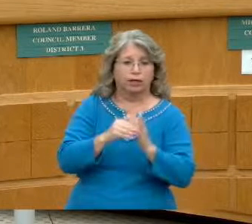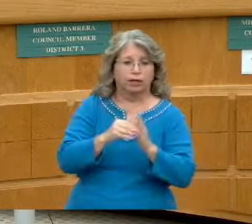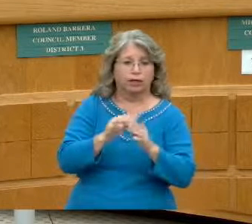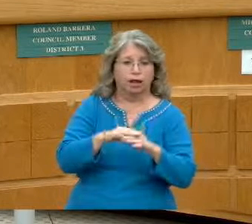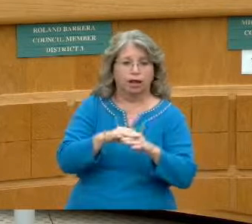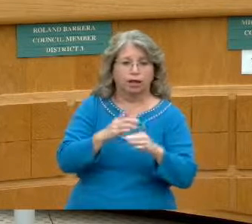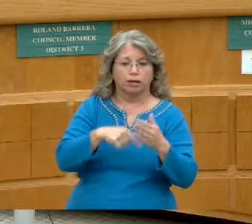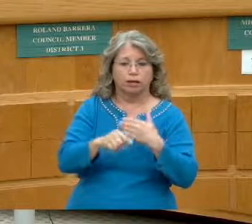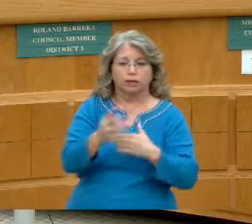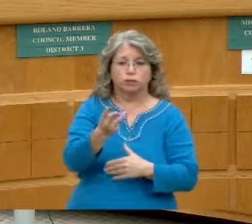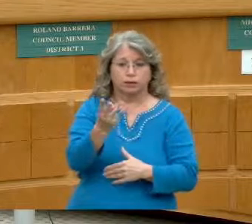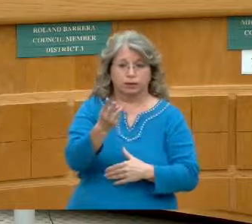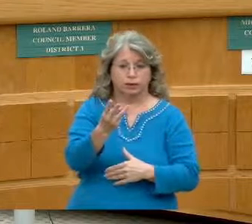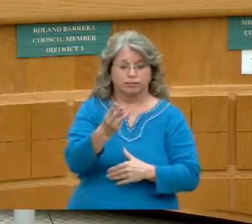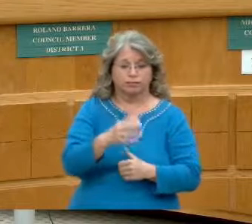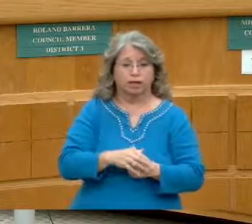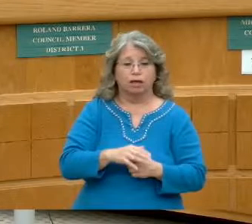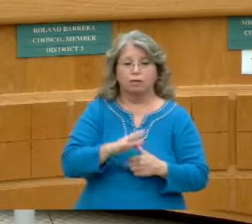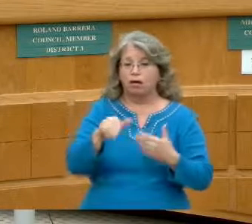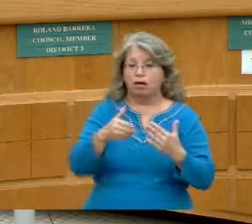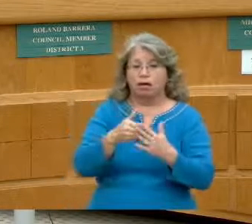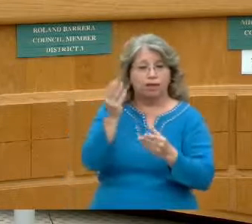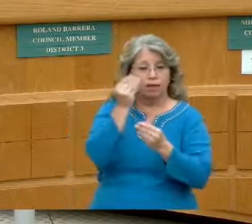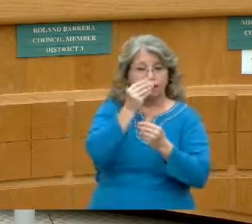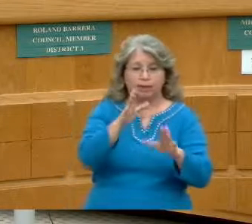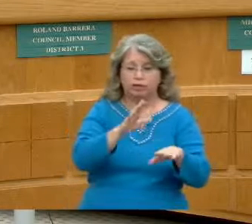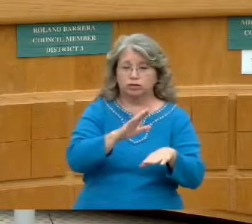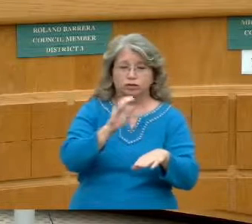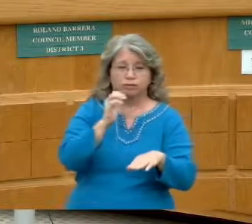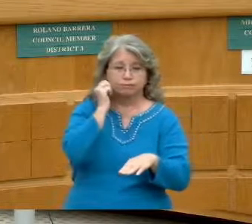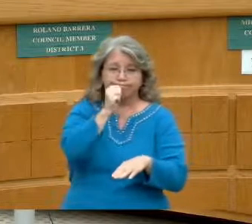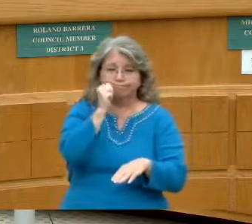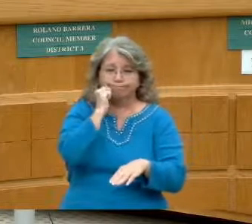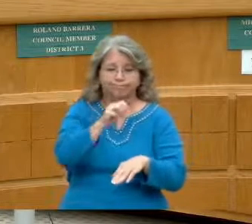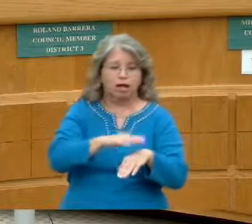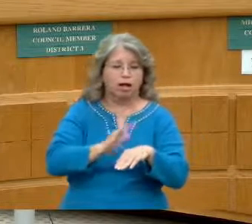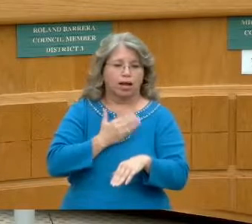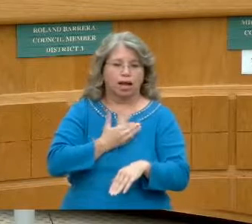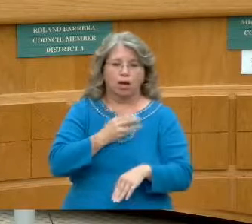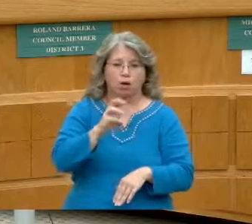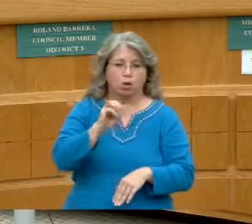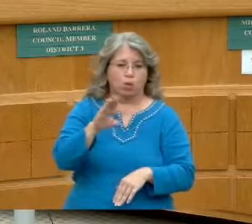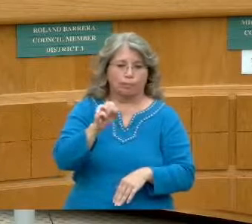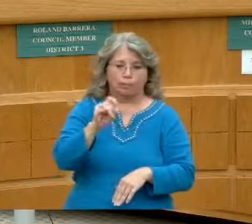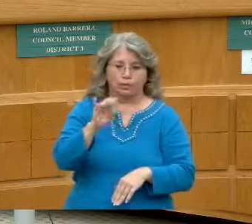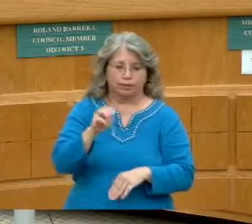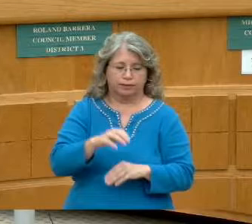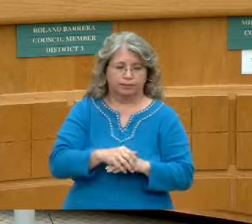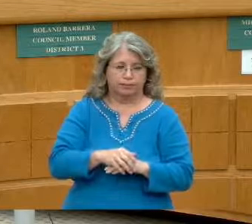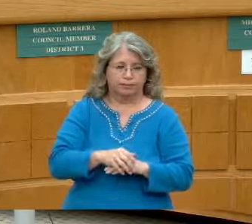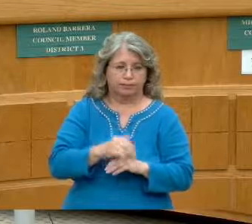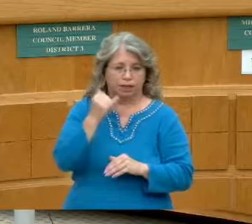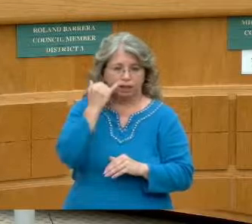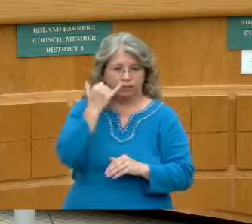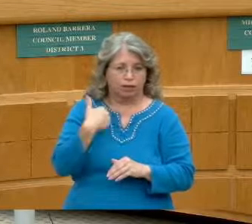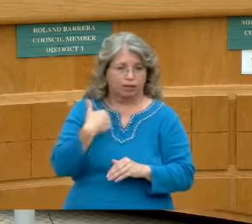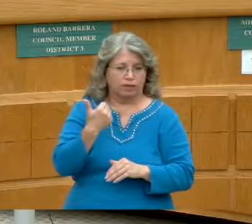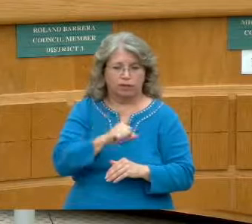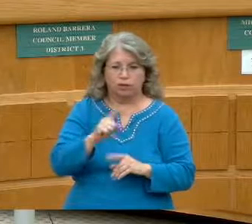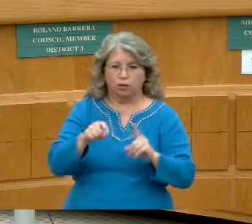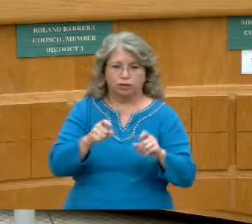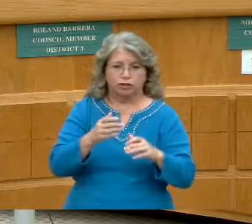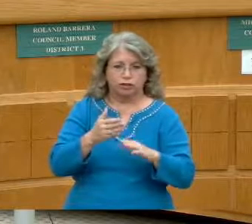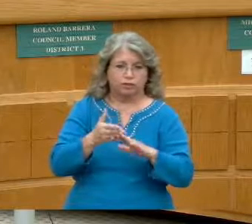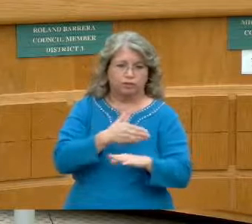the community. But all the information is available on our website, webpage, and check in there if you have questions between now and then. So